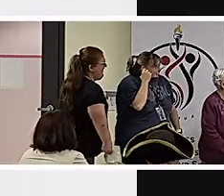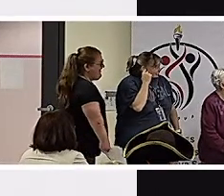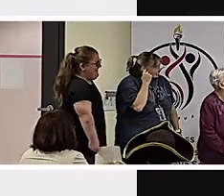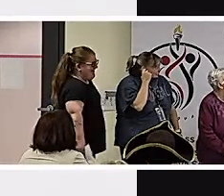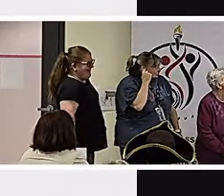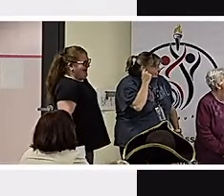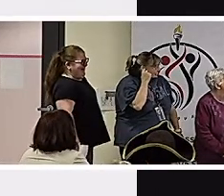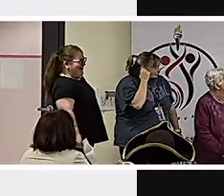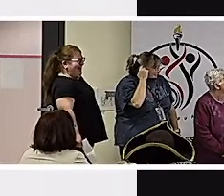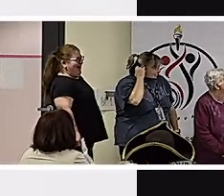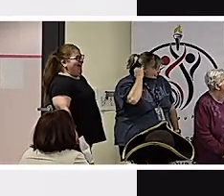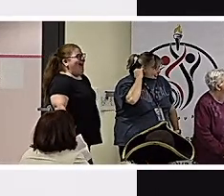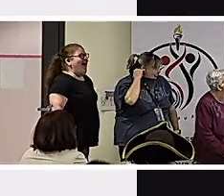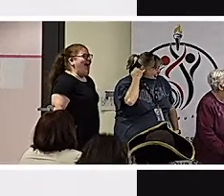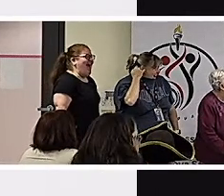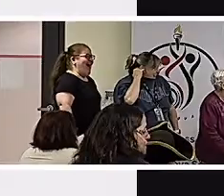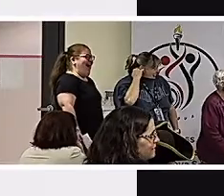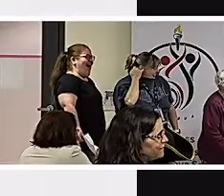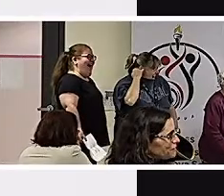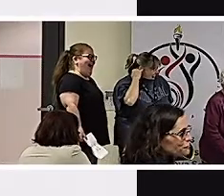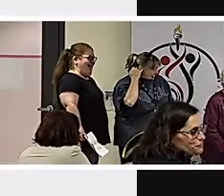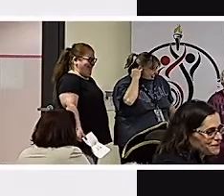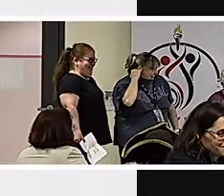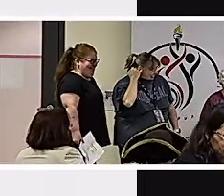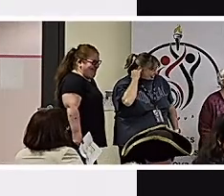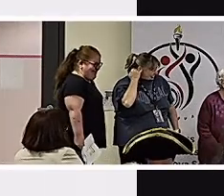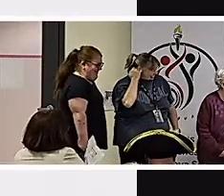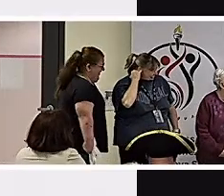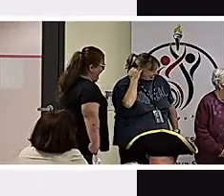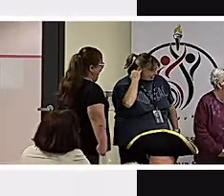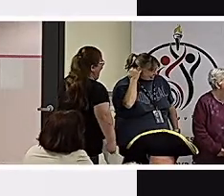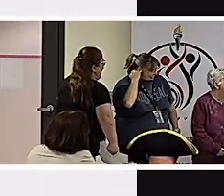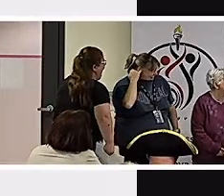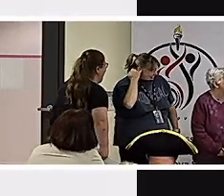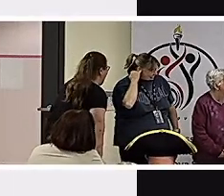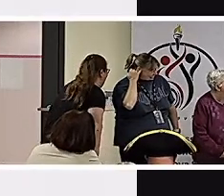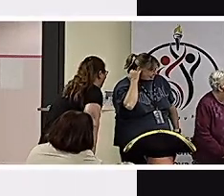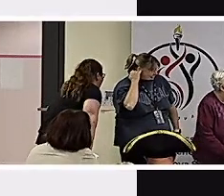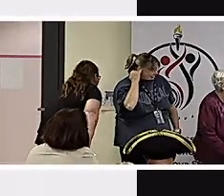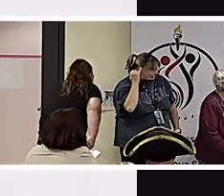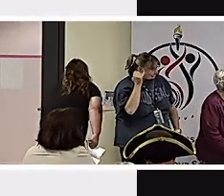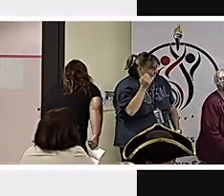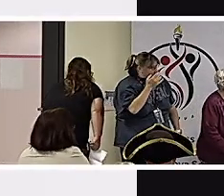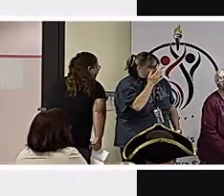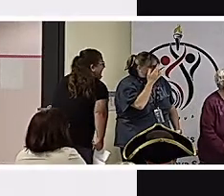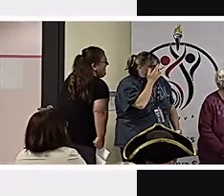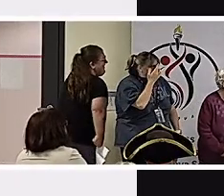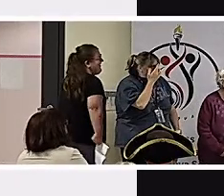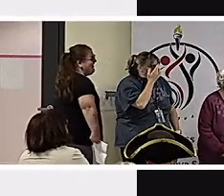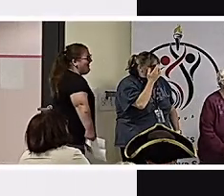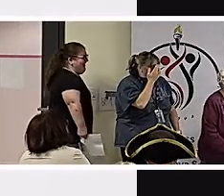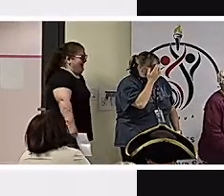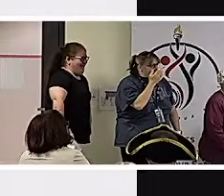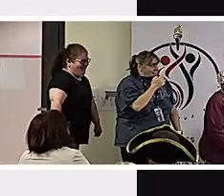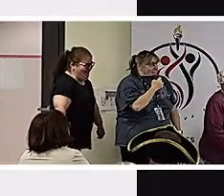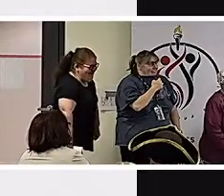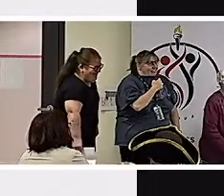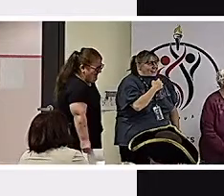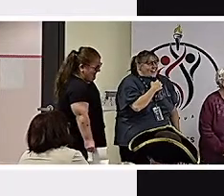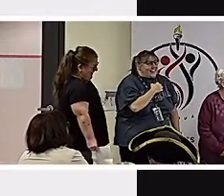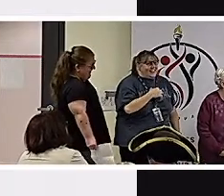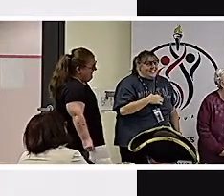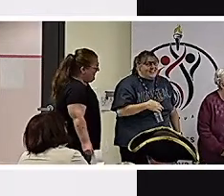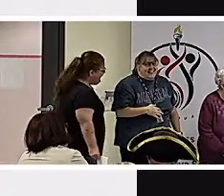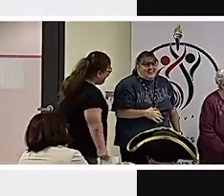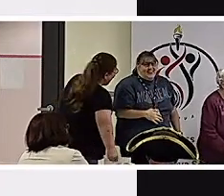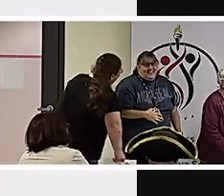Okay, so, maybe not as slender as I used to be, but, I'll suck it in. And there might be a little bit of gray in the dark hair, but, we'll avoid